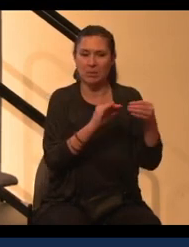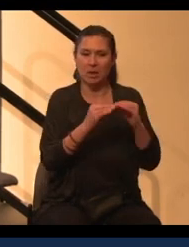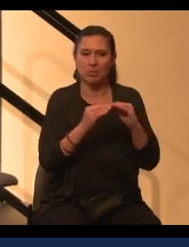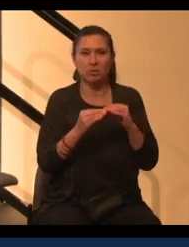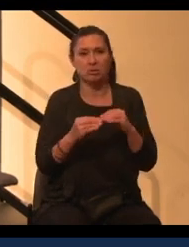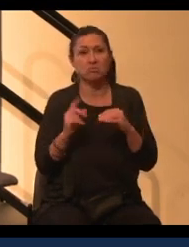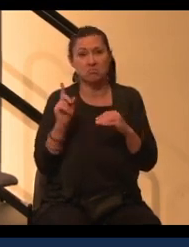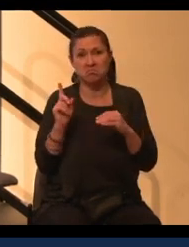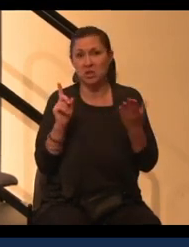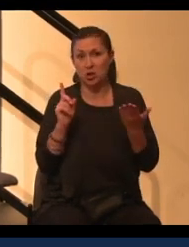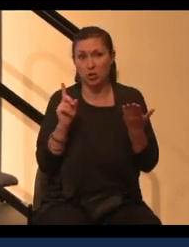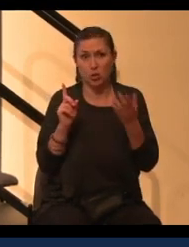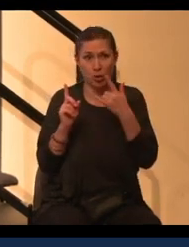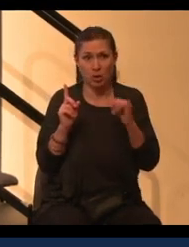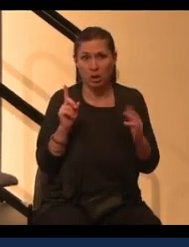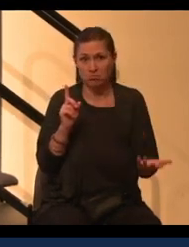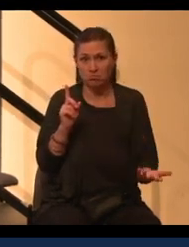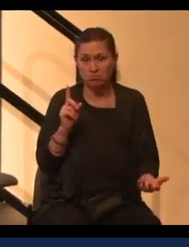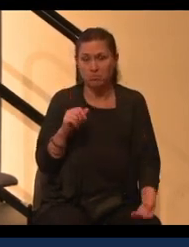like.